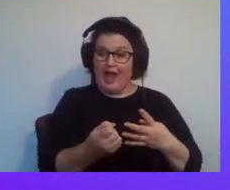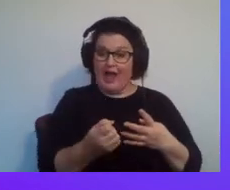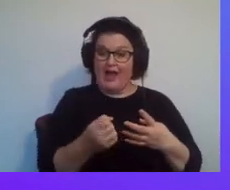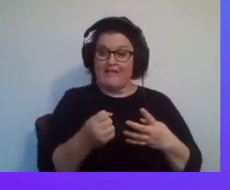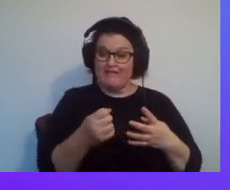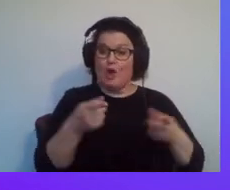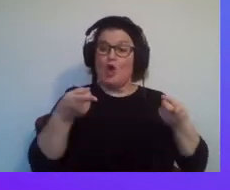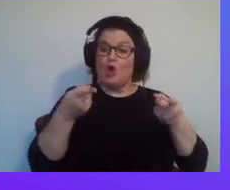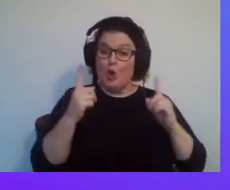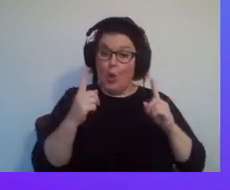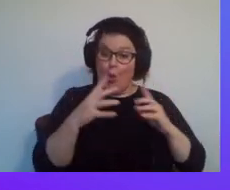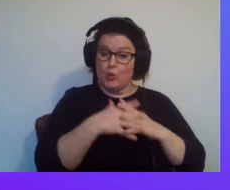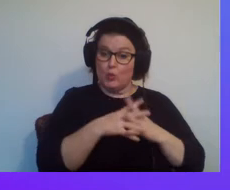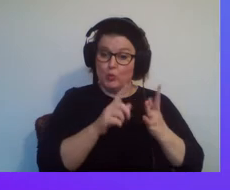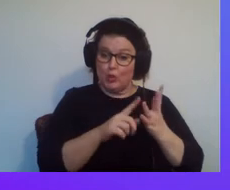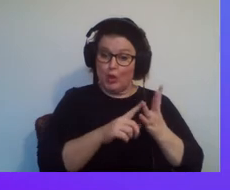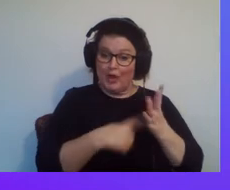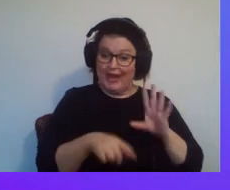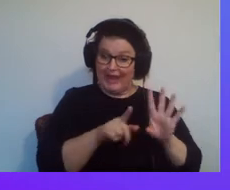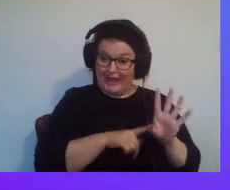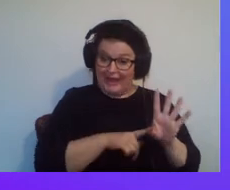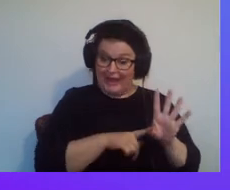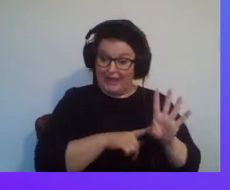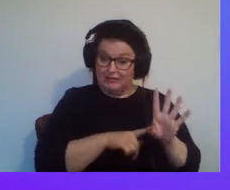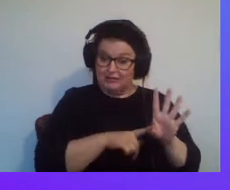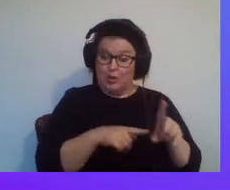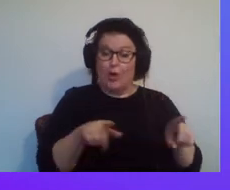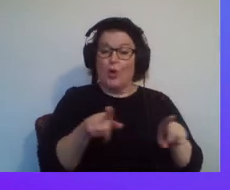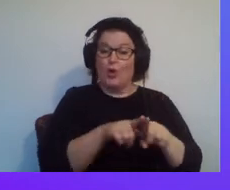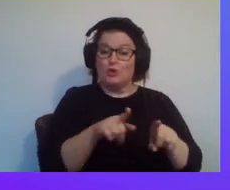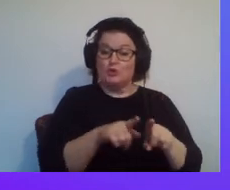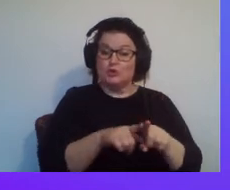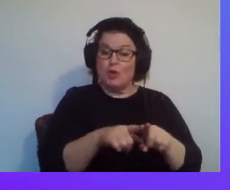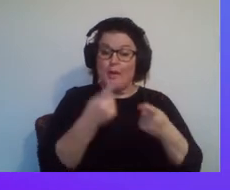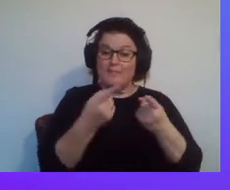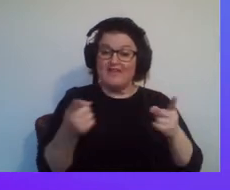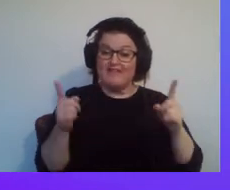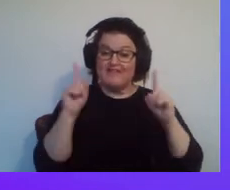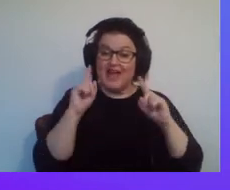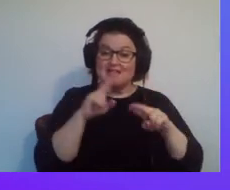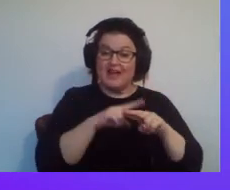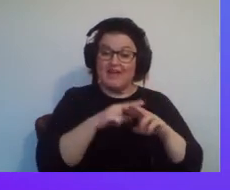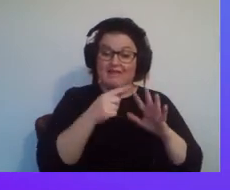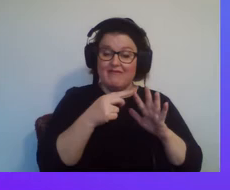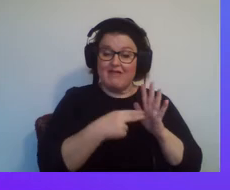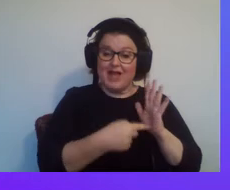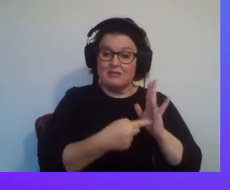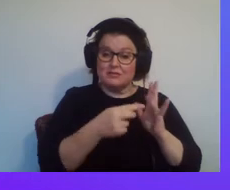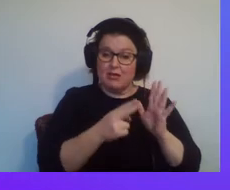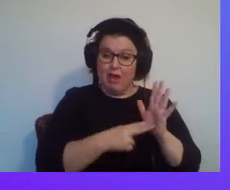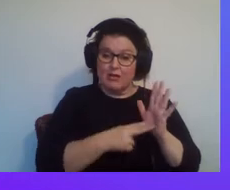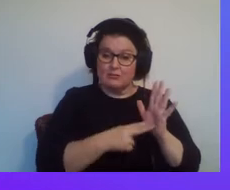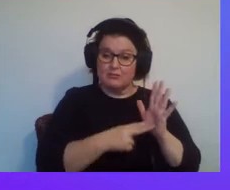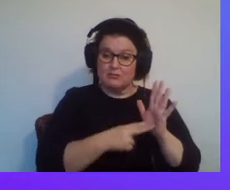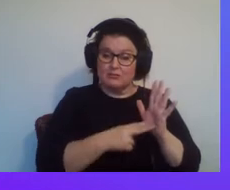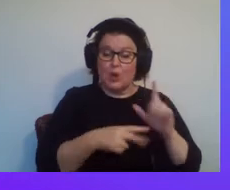Health for London, Eddie Nestor, who, once again, a very strong voice in the Black community, but also through his